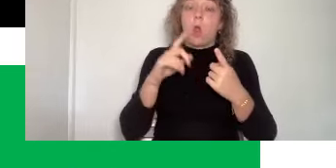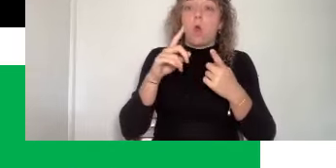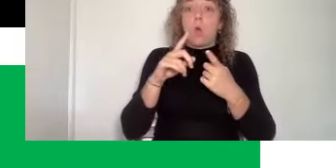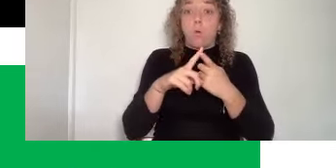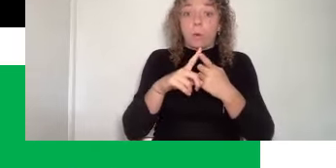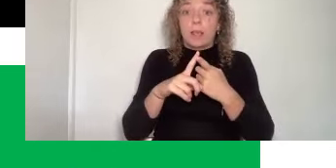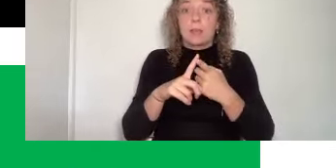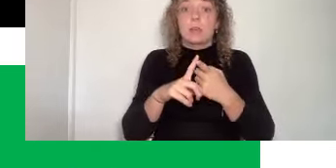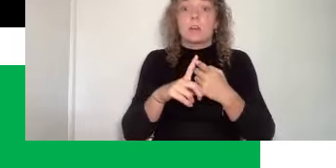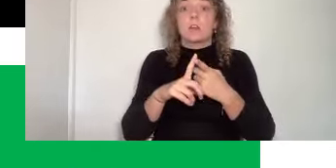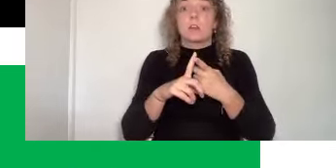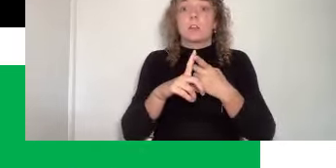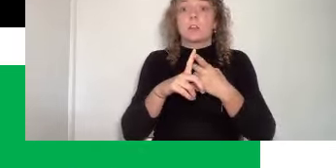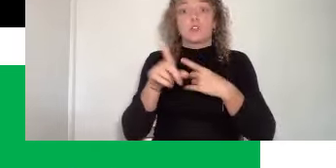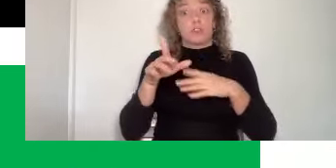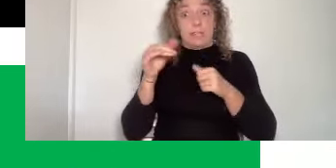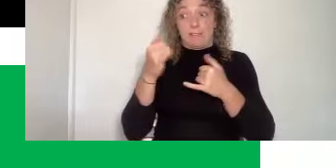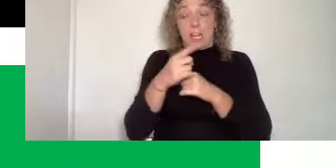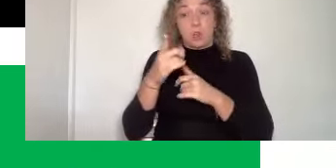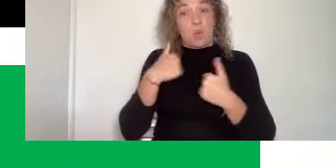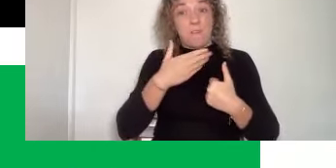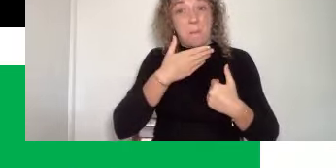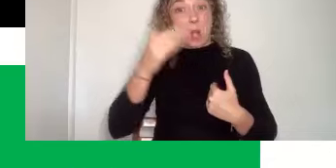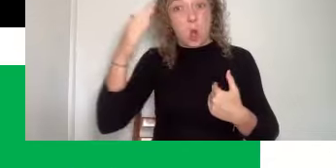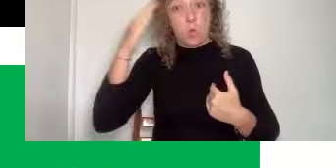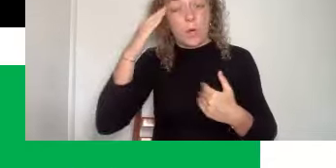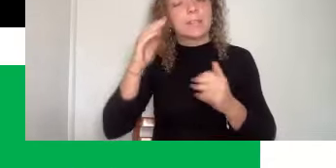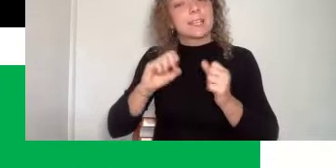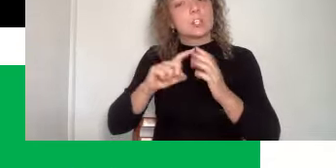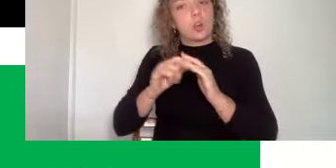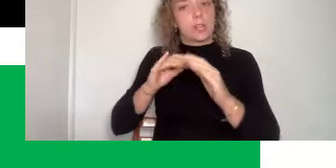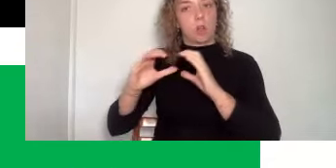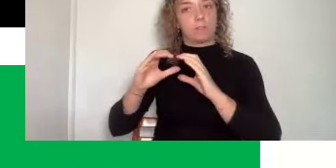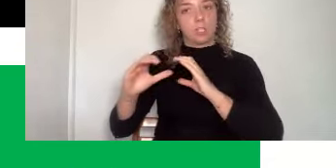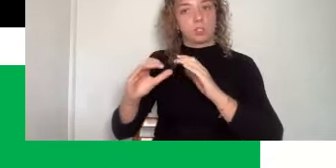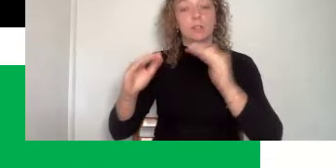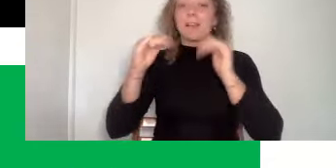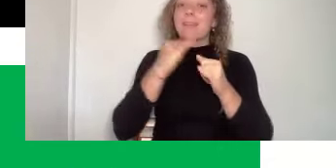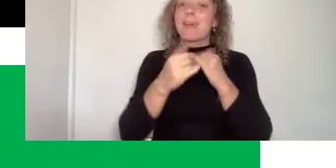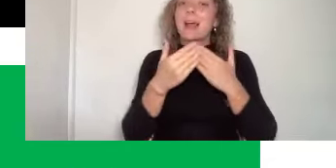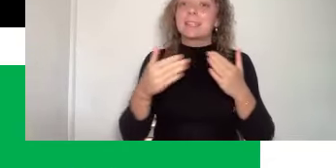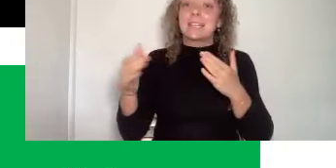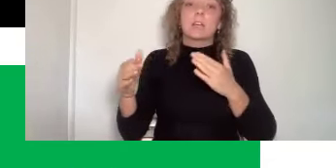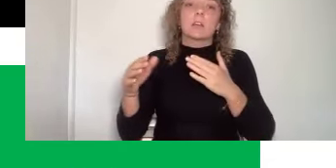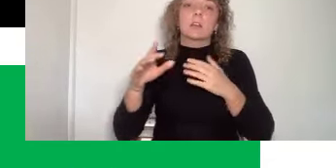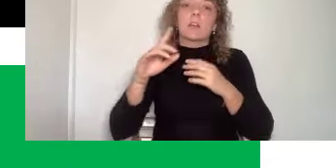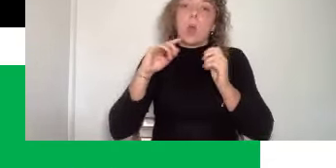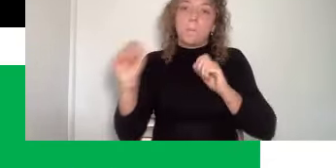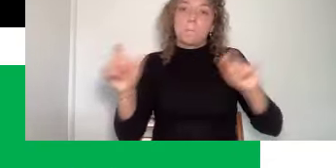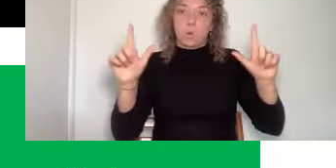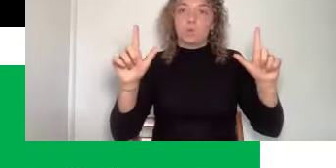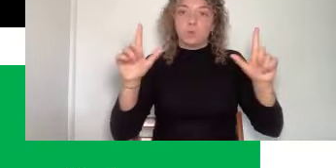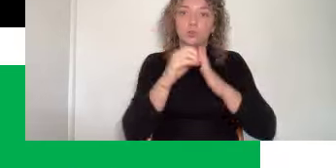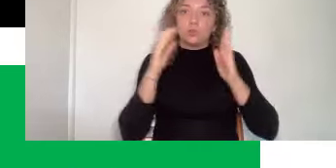Kirsten today, you having a better awareness can just start that conversation. And the last thing is to post student rights. This is something